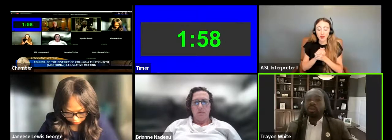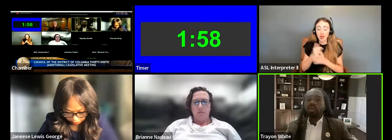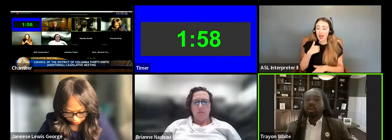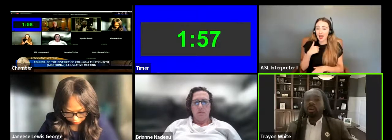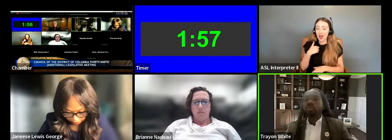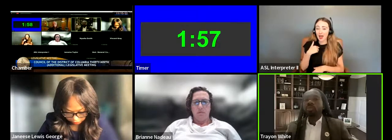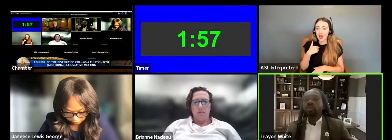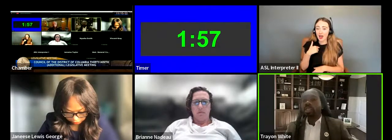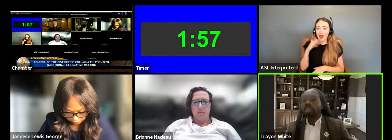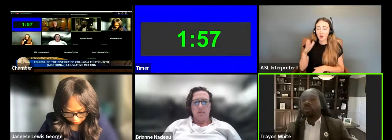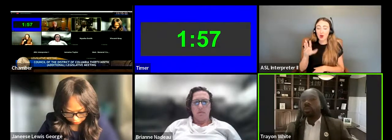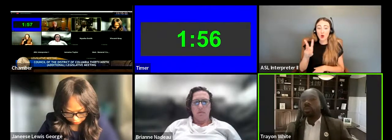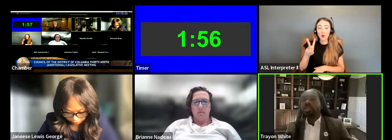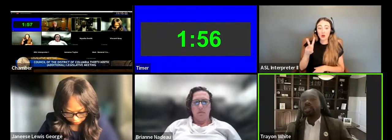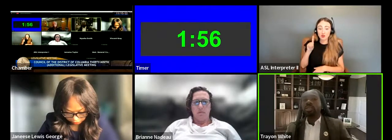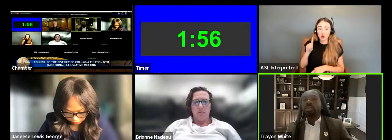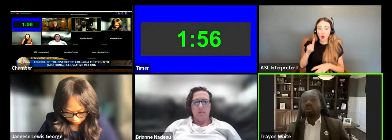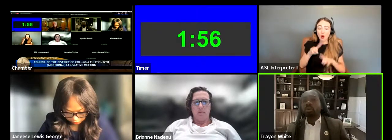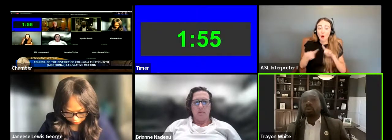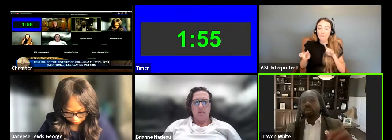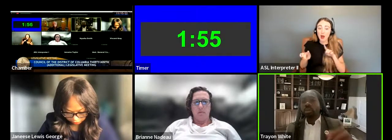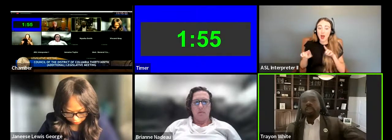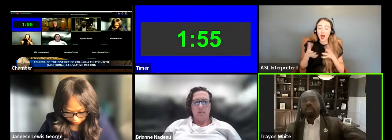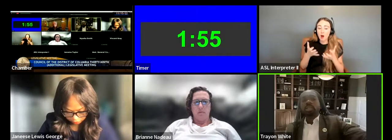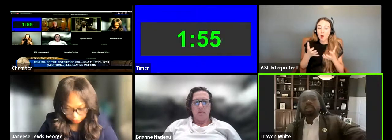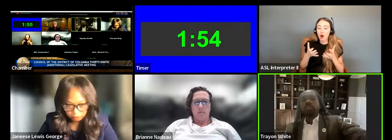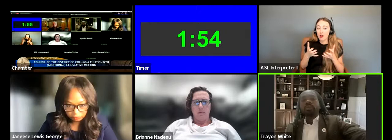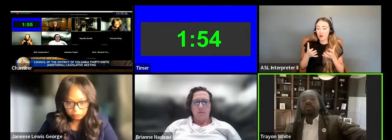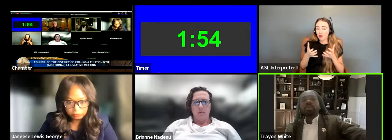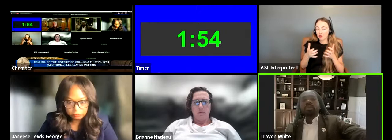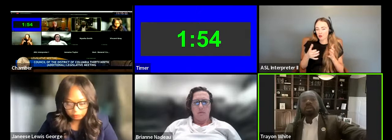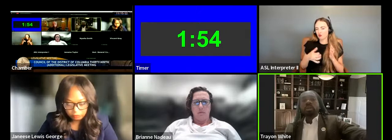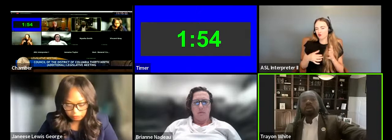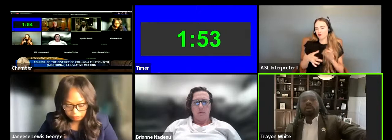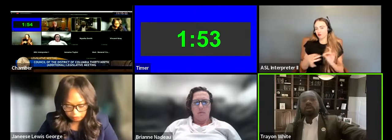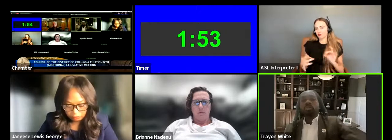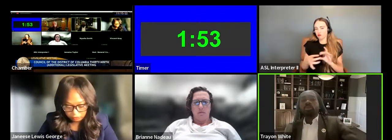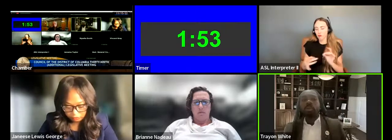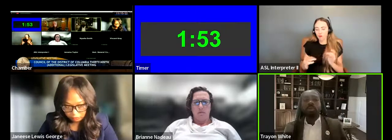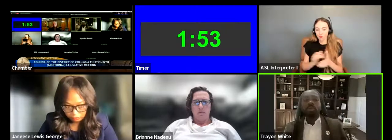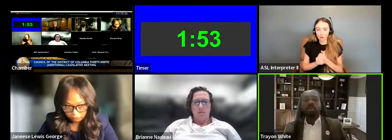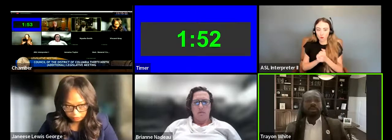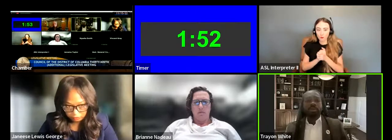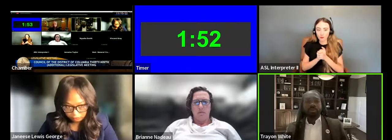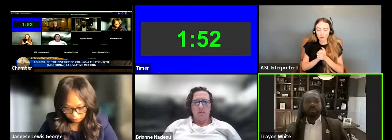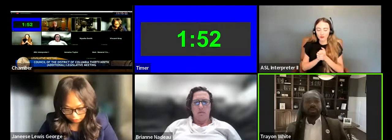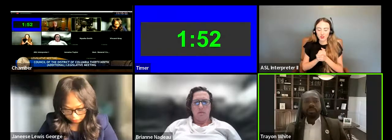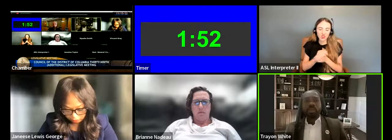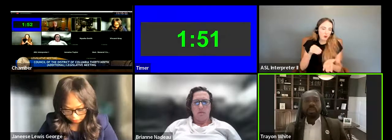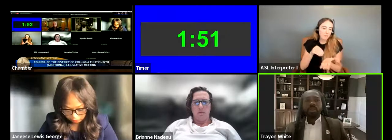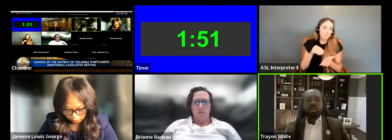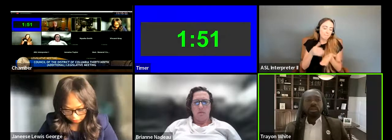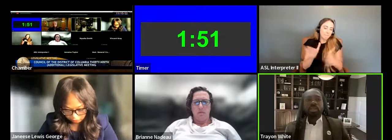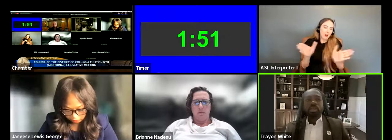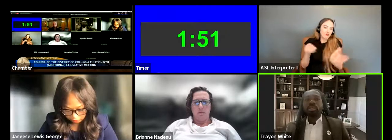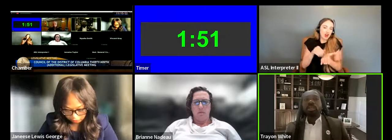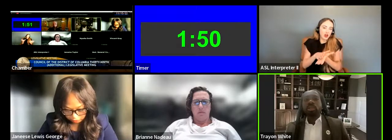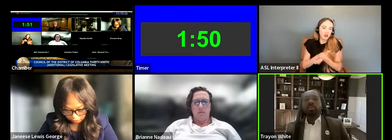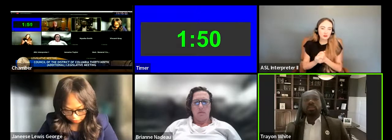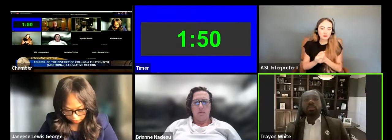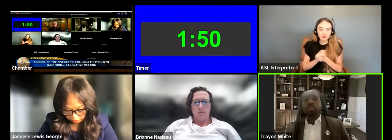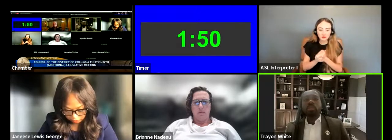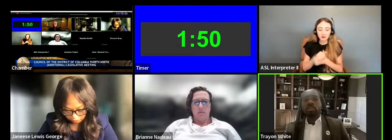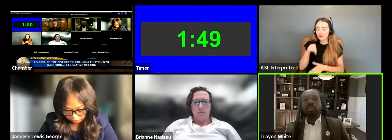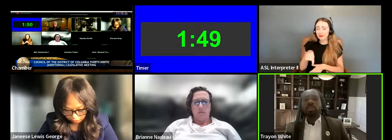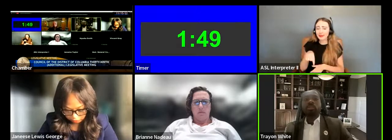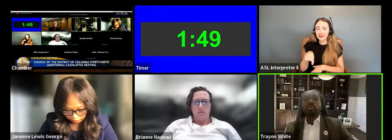to withdraw this, but I wanted to speak to it even still for public record. This was nothing short of